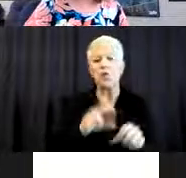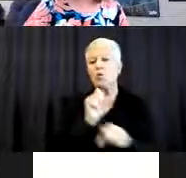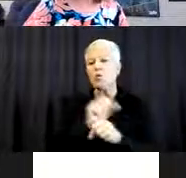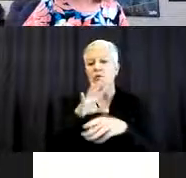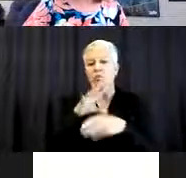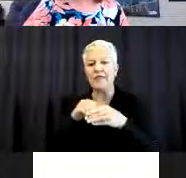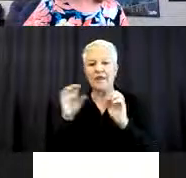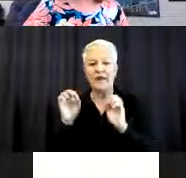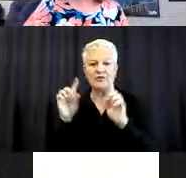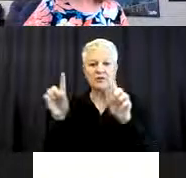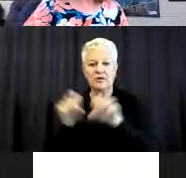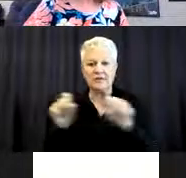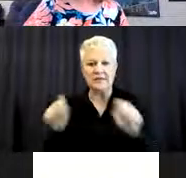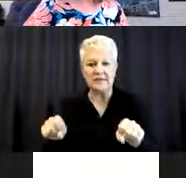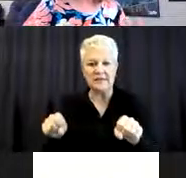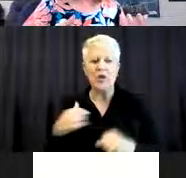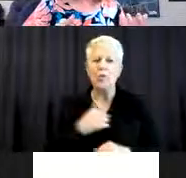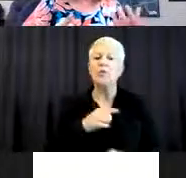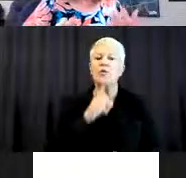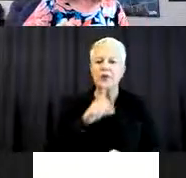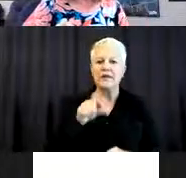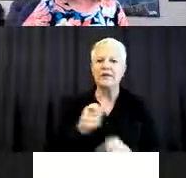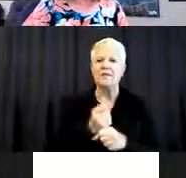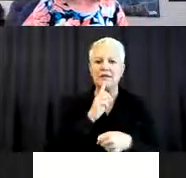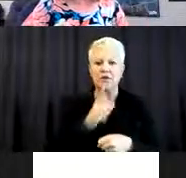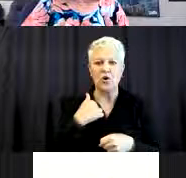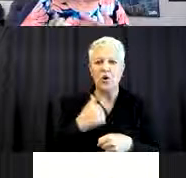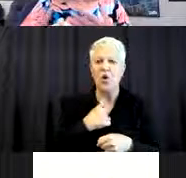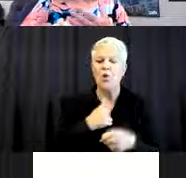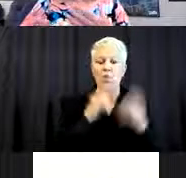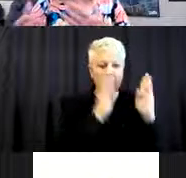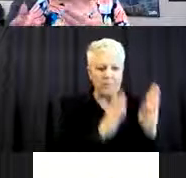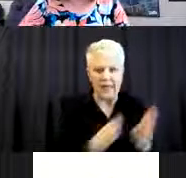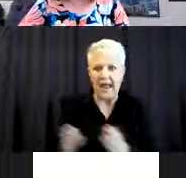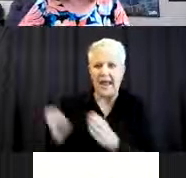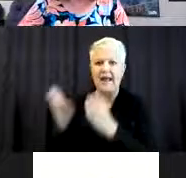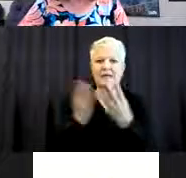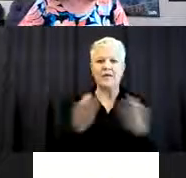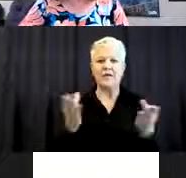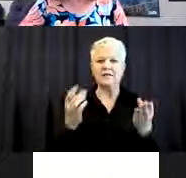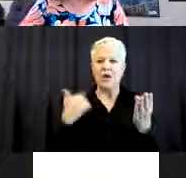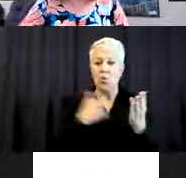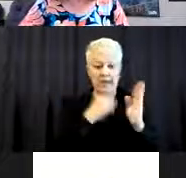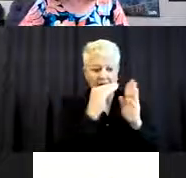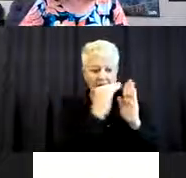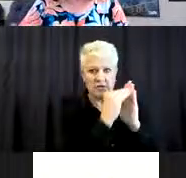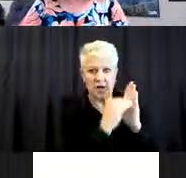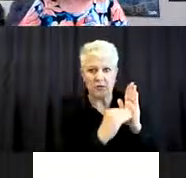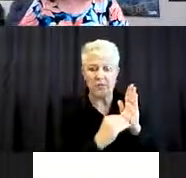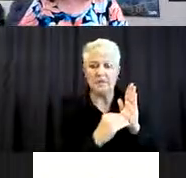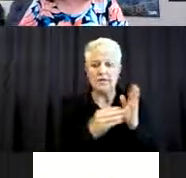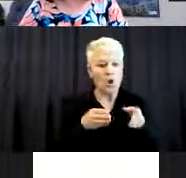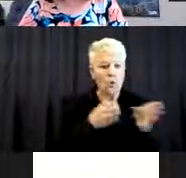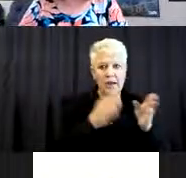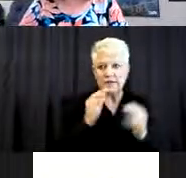educational system where we really need to be sure we're planning things out. We have documentation and ways to observe, and